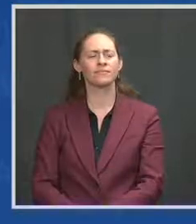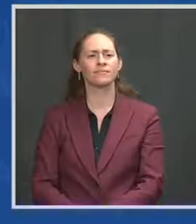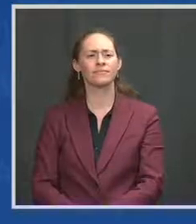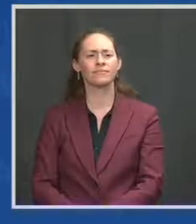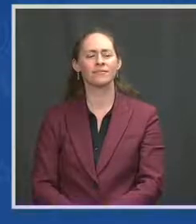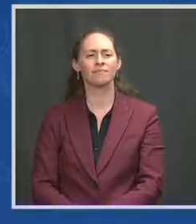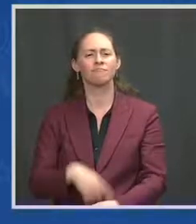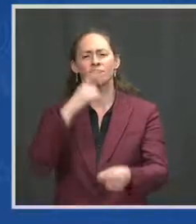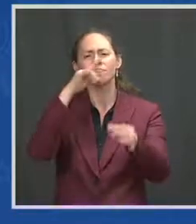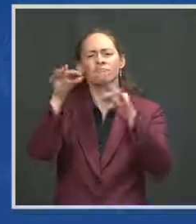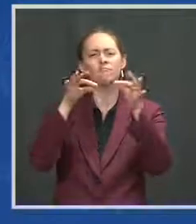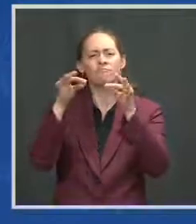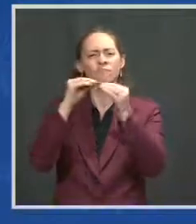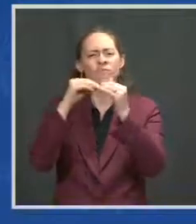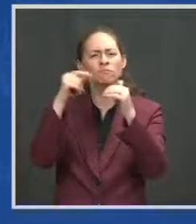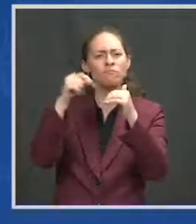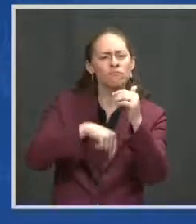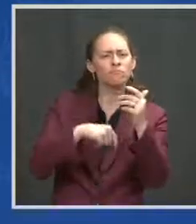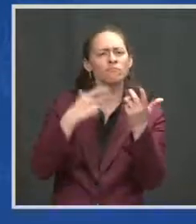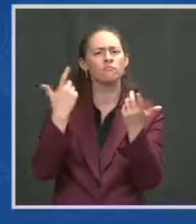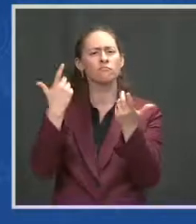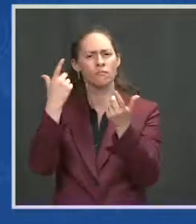your opinion whether you think